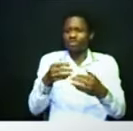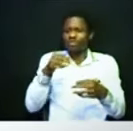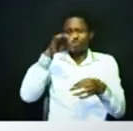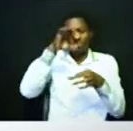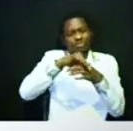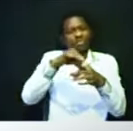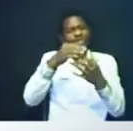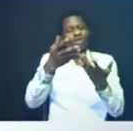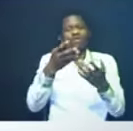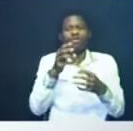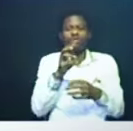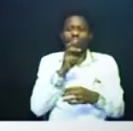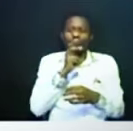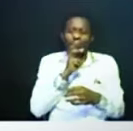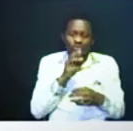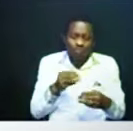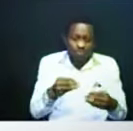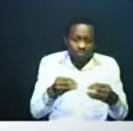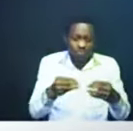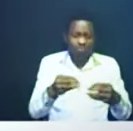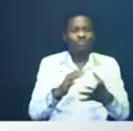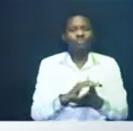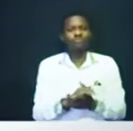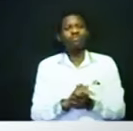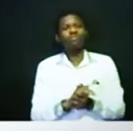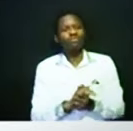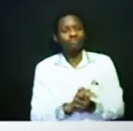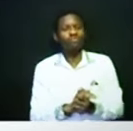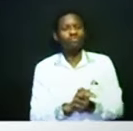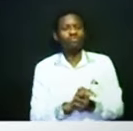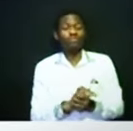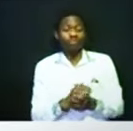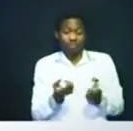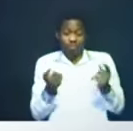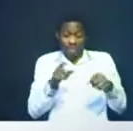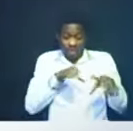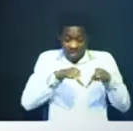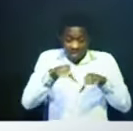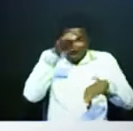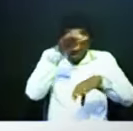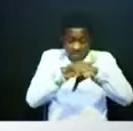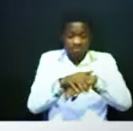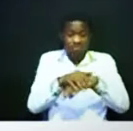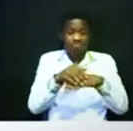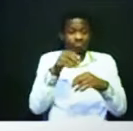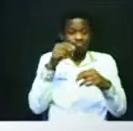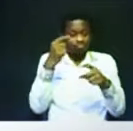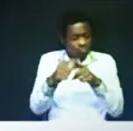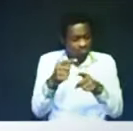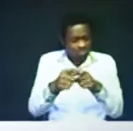Then when you act upon it, there's rich reward.